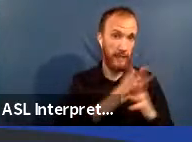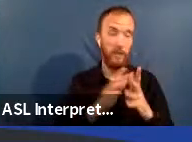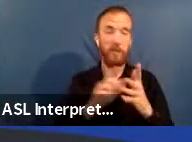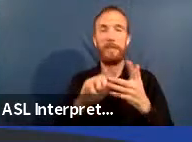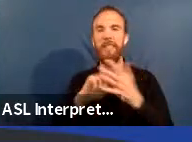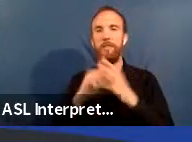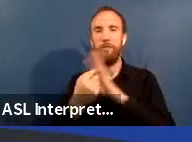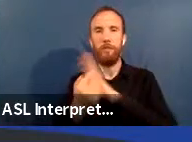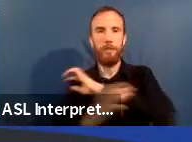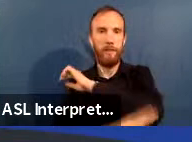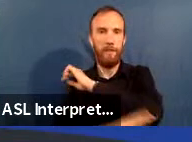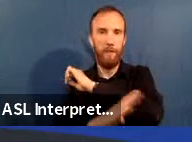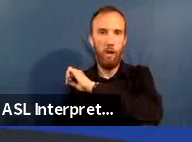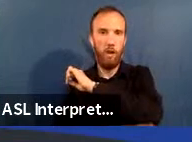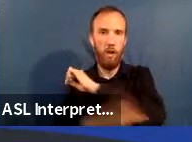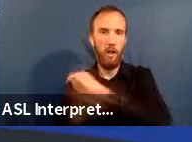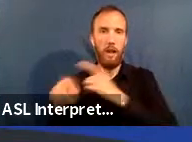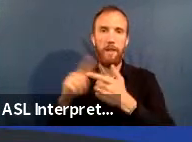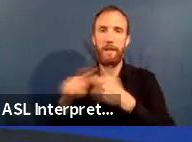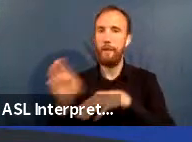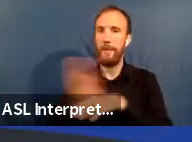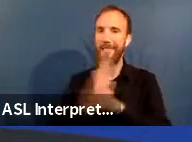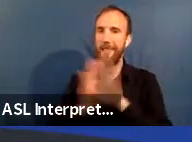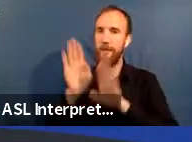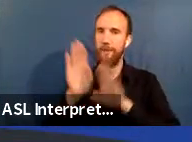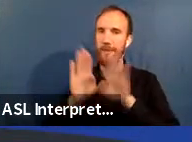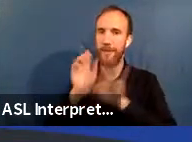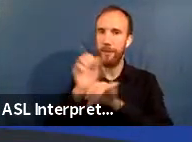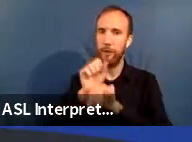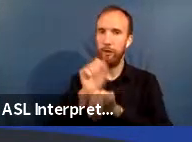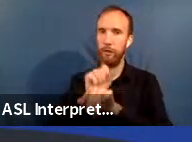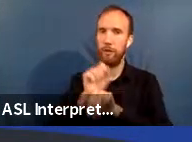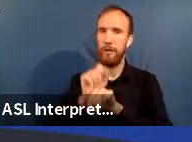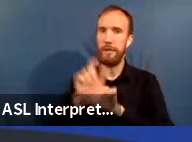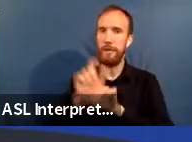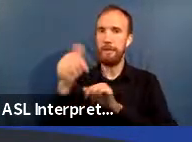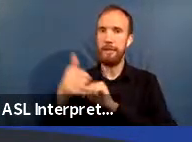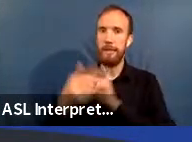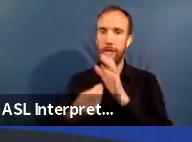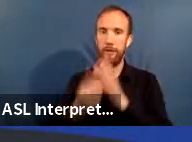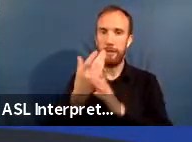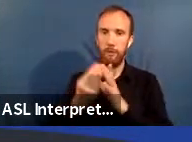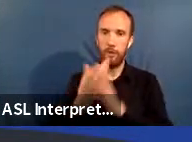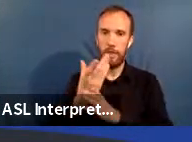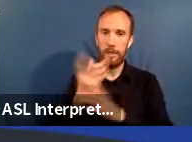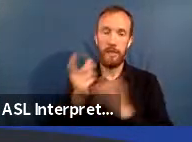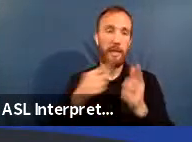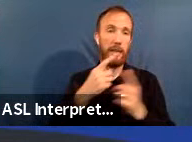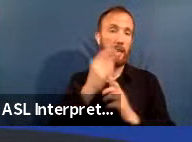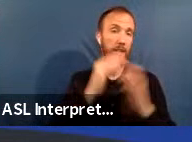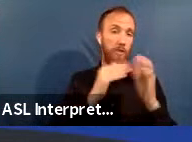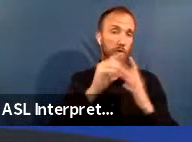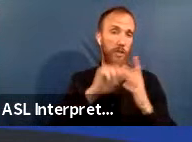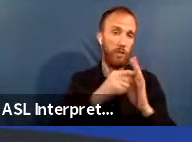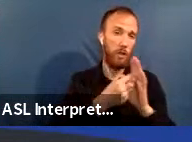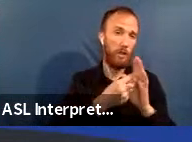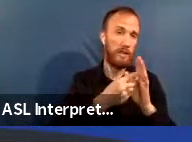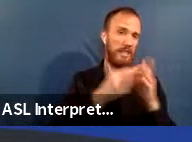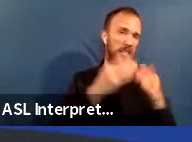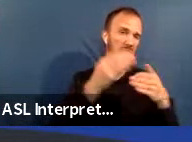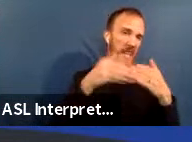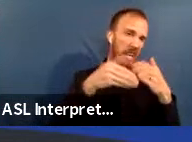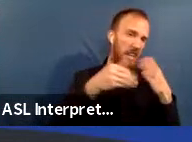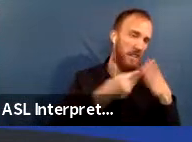then the projects are bid in the following spring, and construction starts in the spring or late spring or